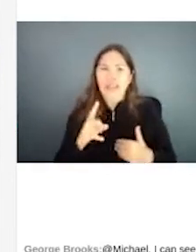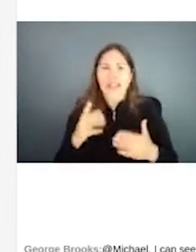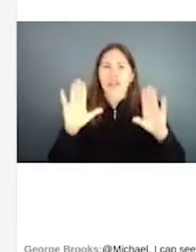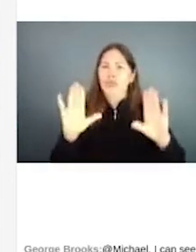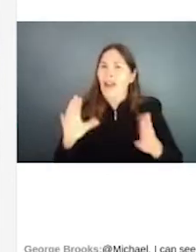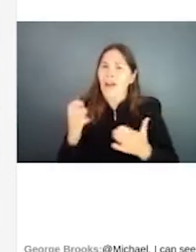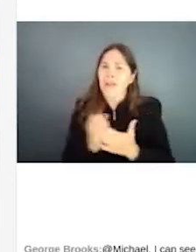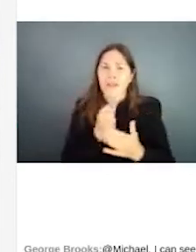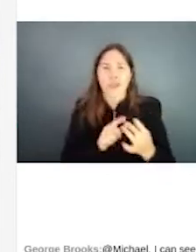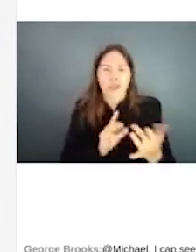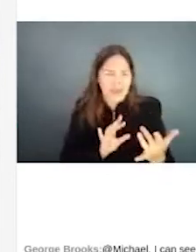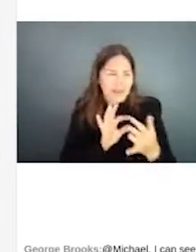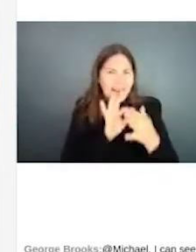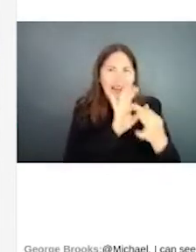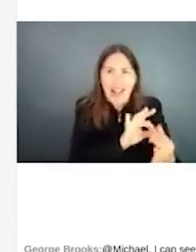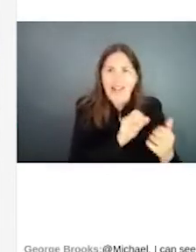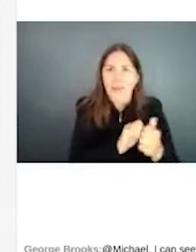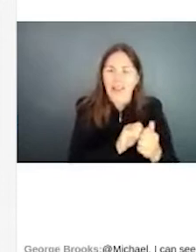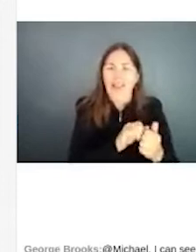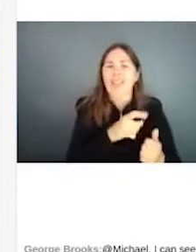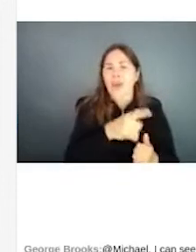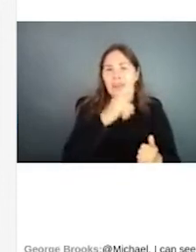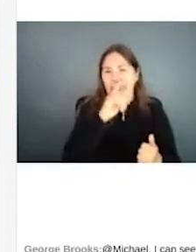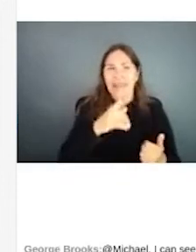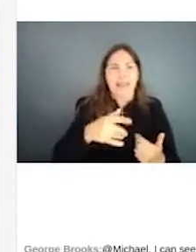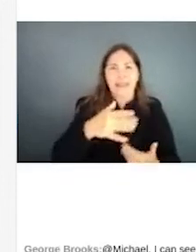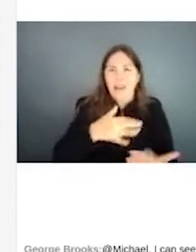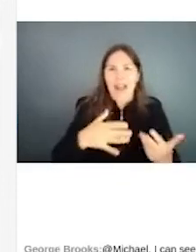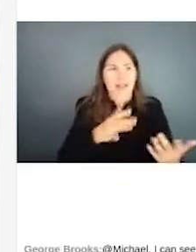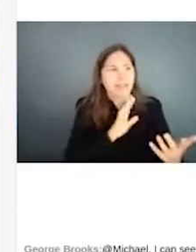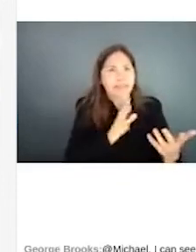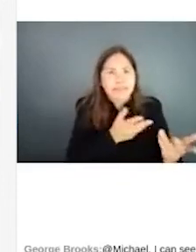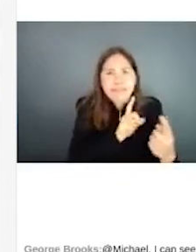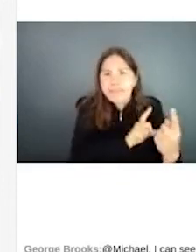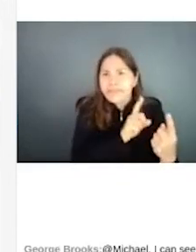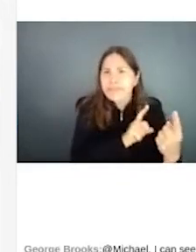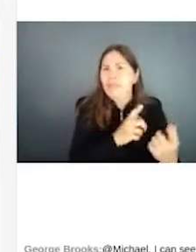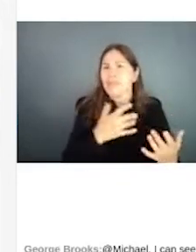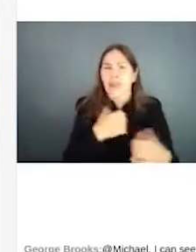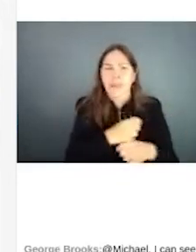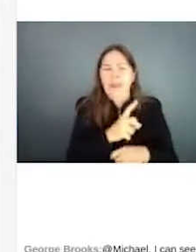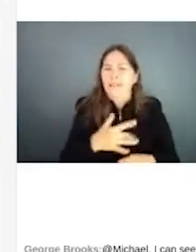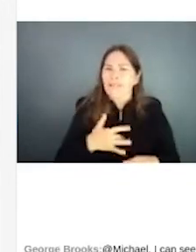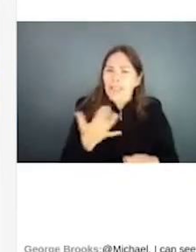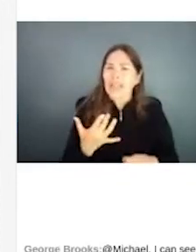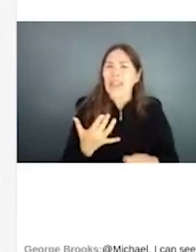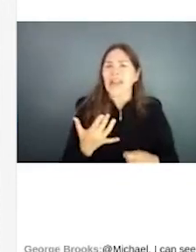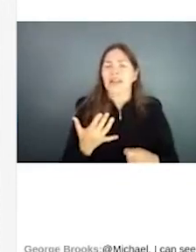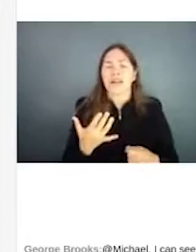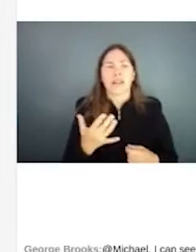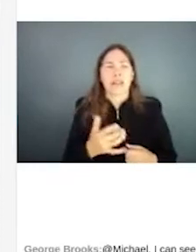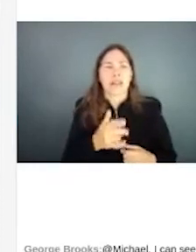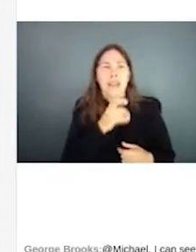to connect with the kids, to get around and talk with them one-on-one, and to make them feel like they're not just being